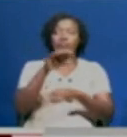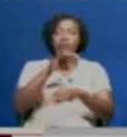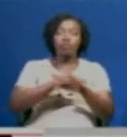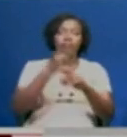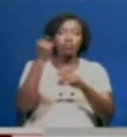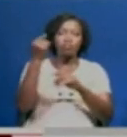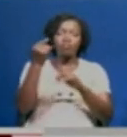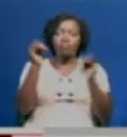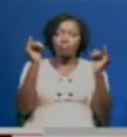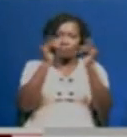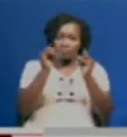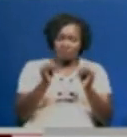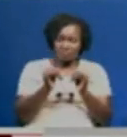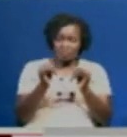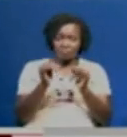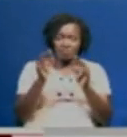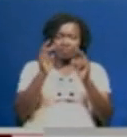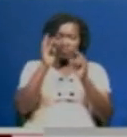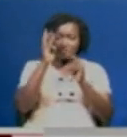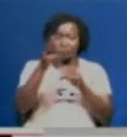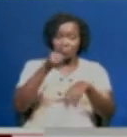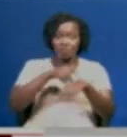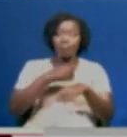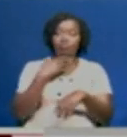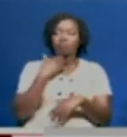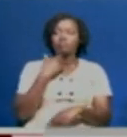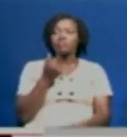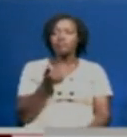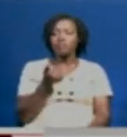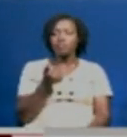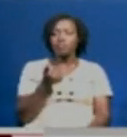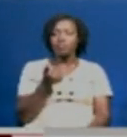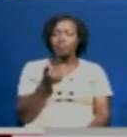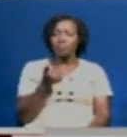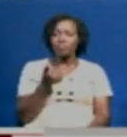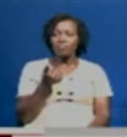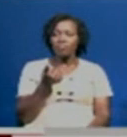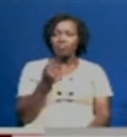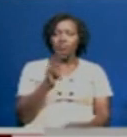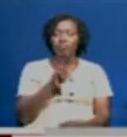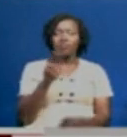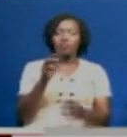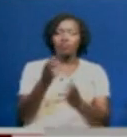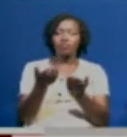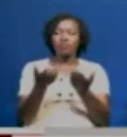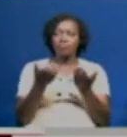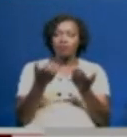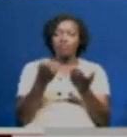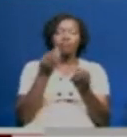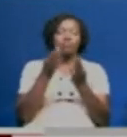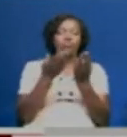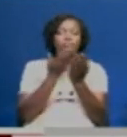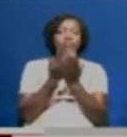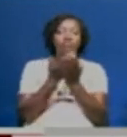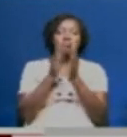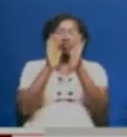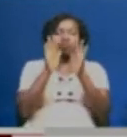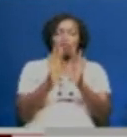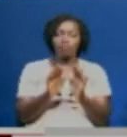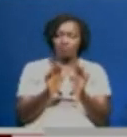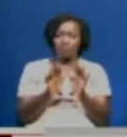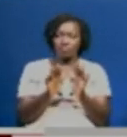at will at the time that we want. And if we see the need, if we appreciate the importance of that or the